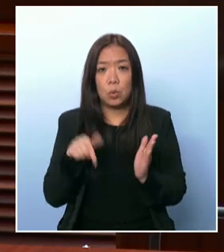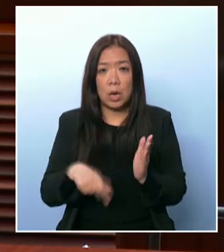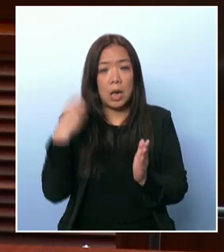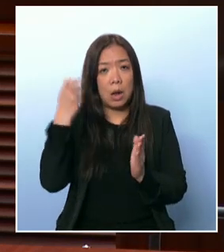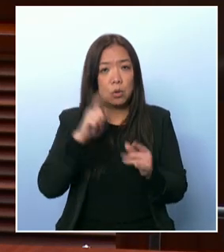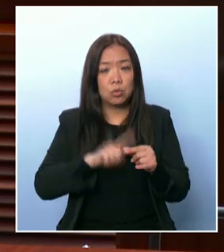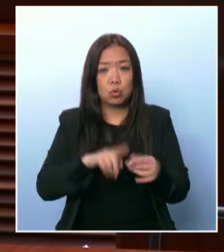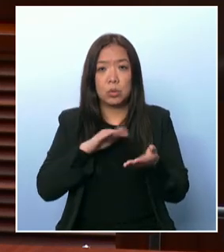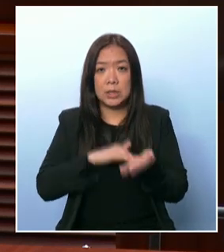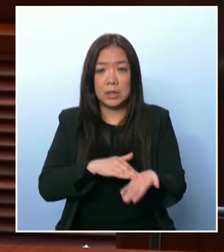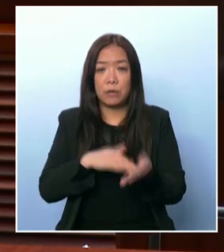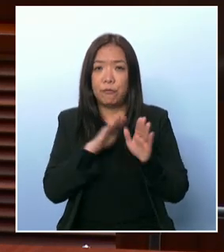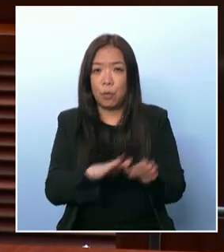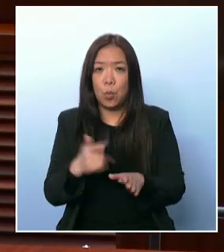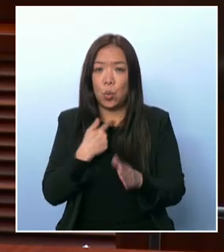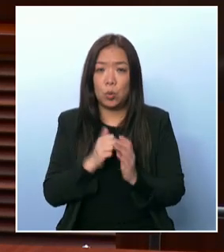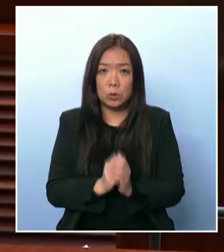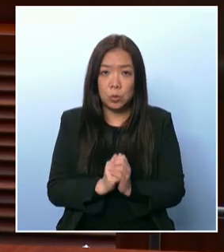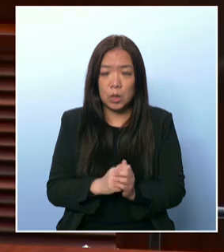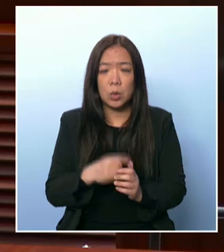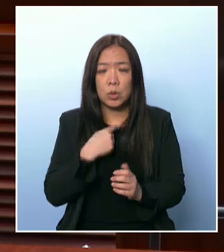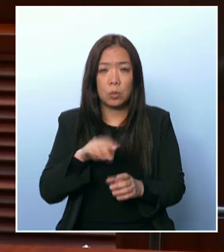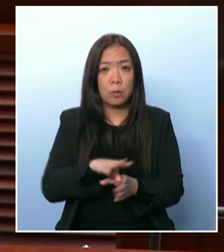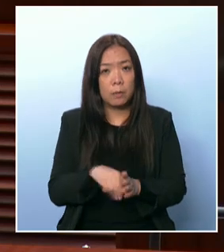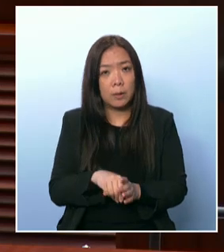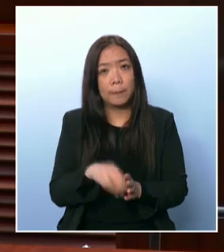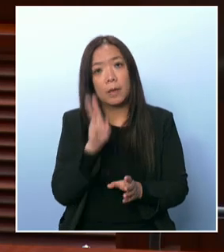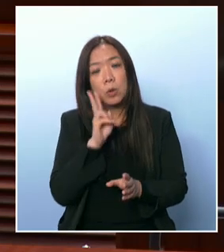reform in healthcare system.